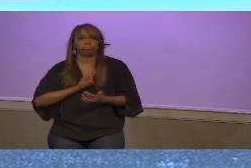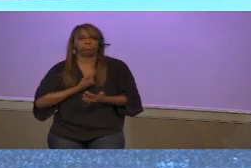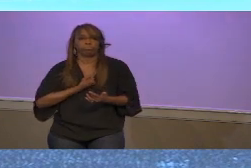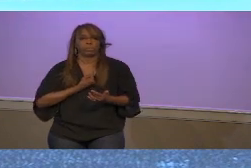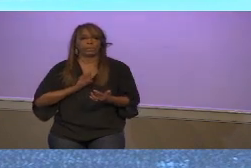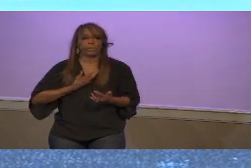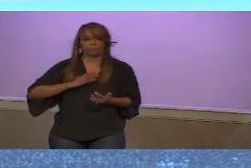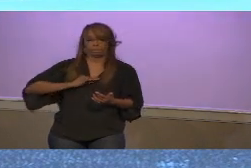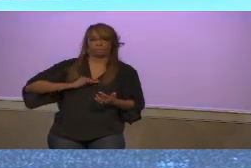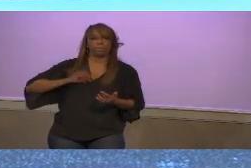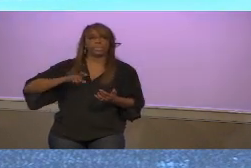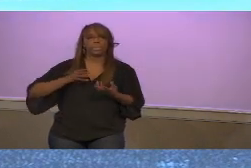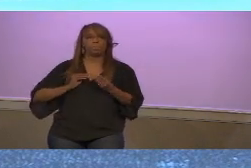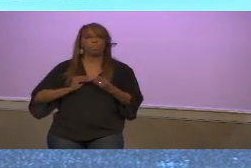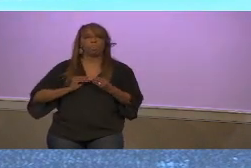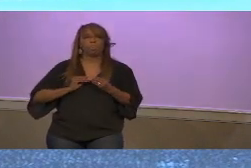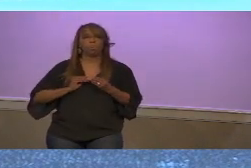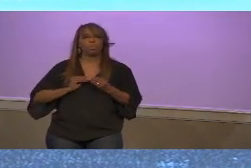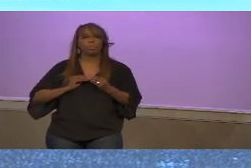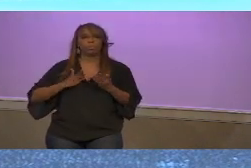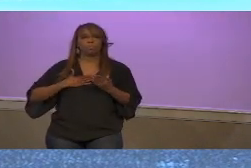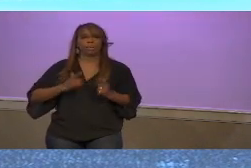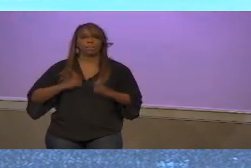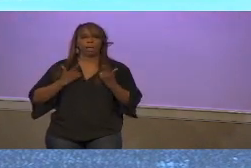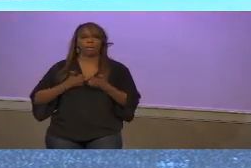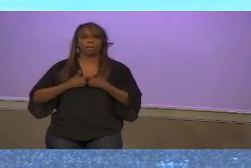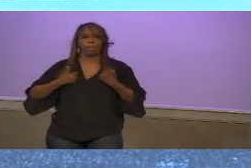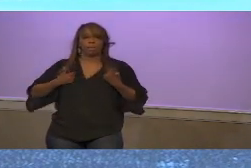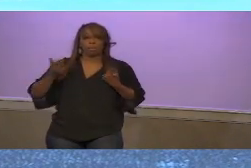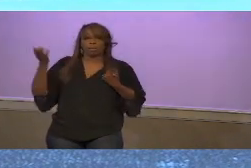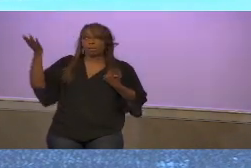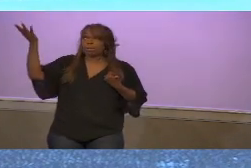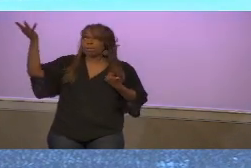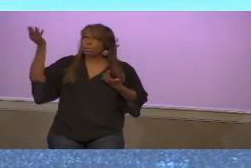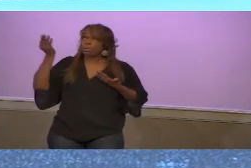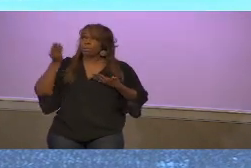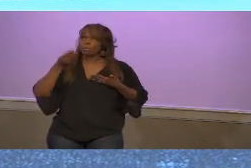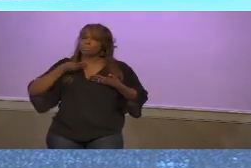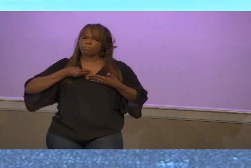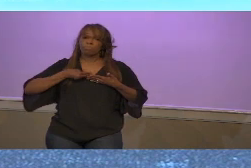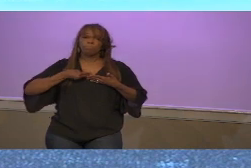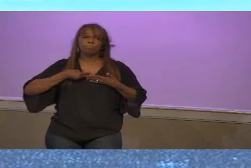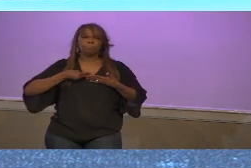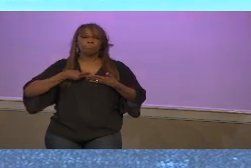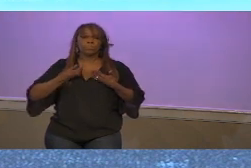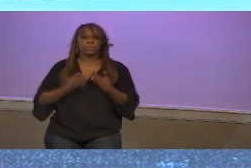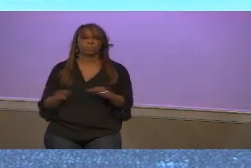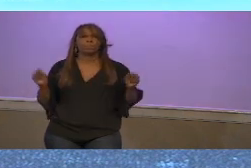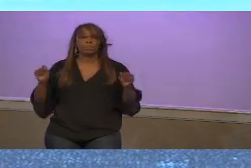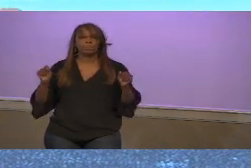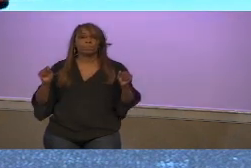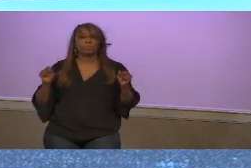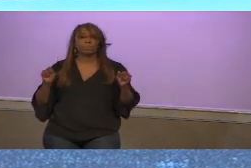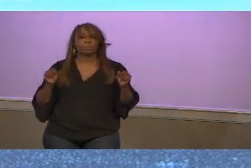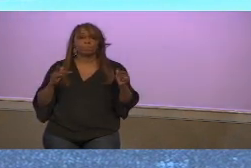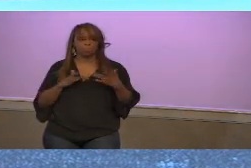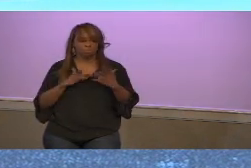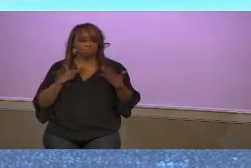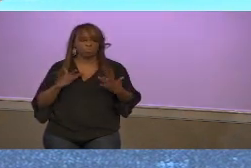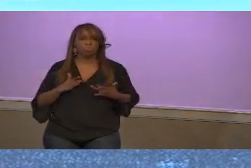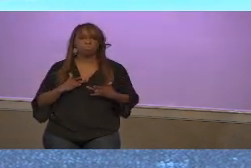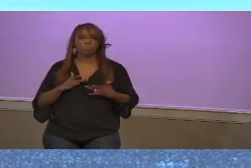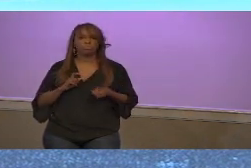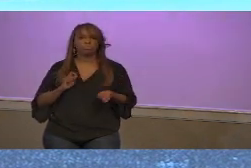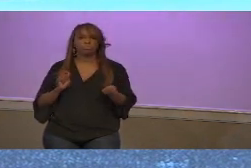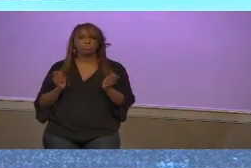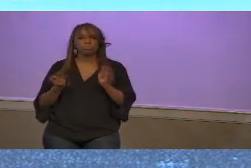something more. Come into my life, Lord Jesus. Make me clean. Come into my heart and make me